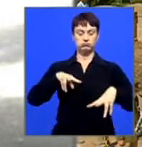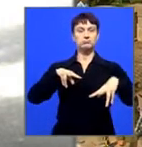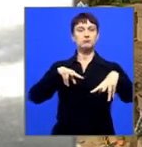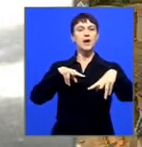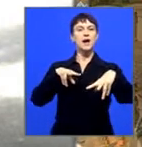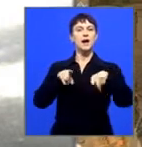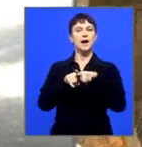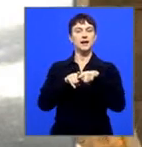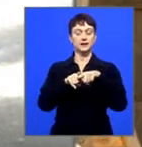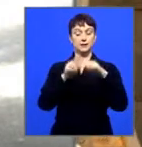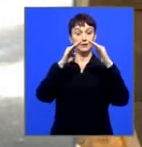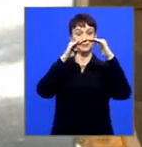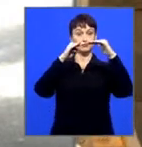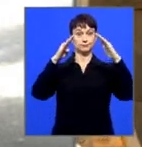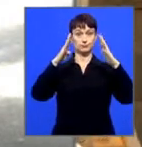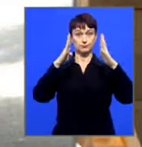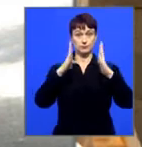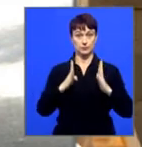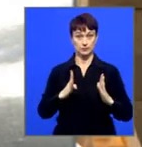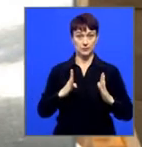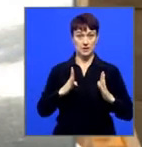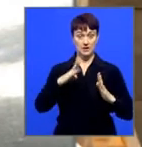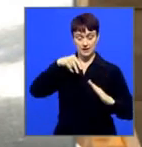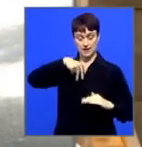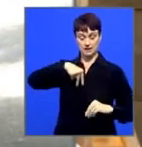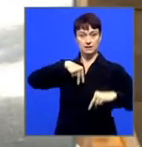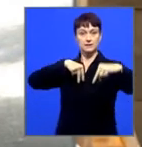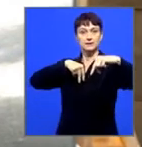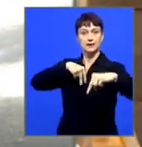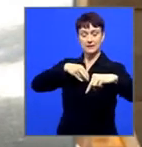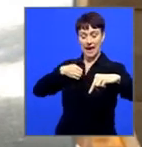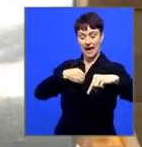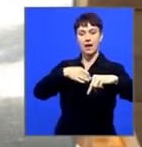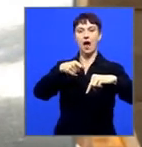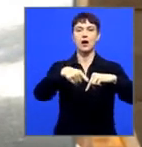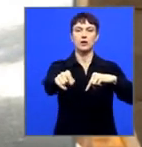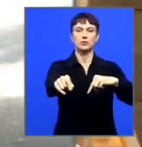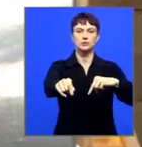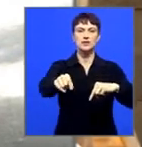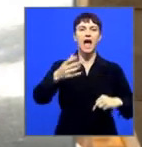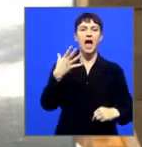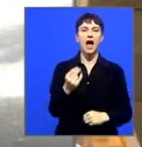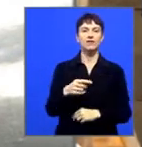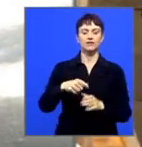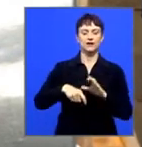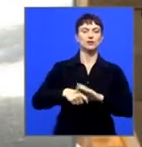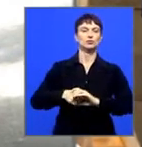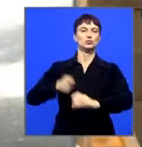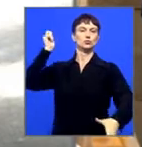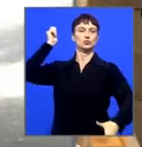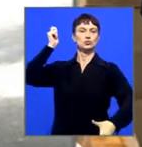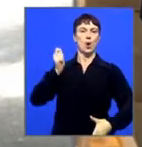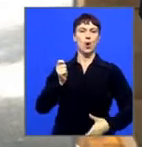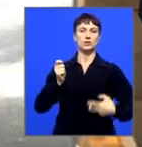each entrance. There you go. They'll stand there at the entrance with their swords pointing downwards. So